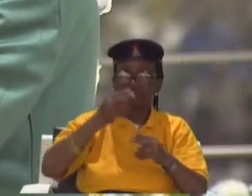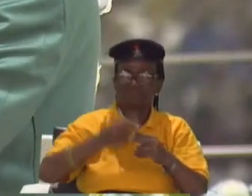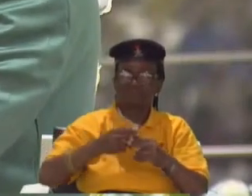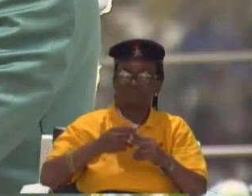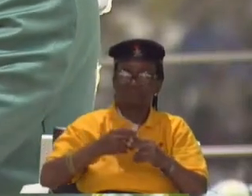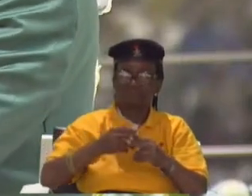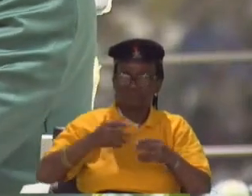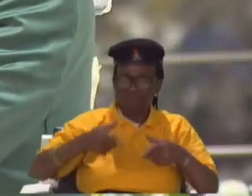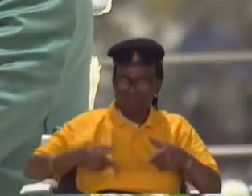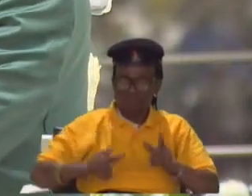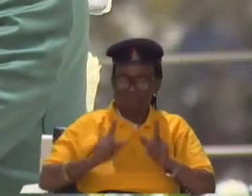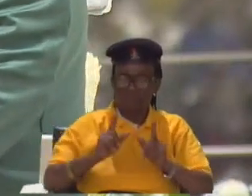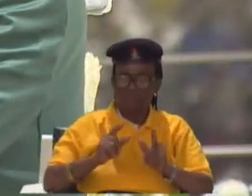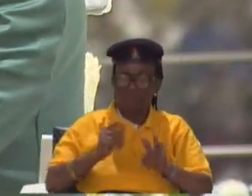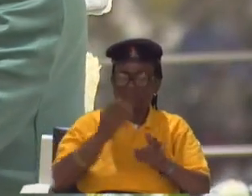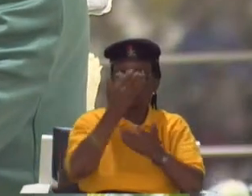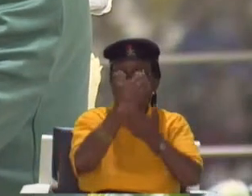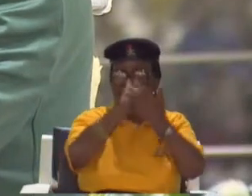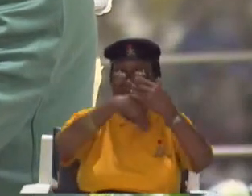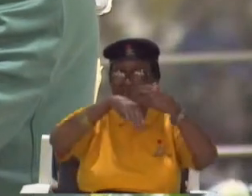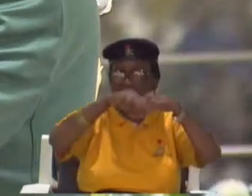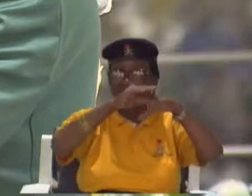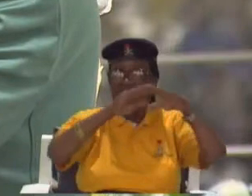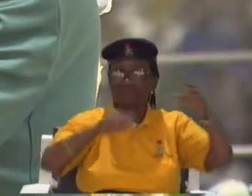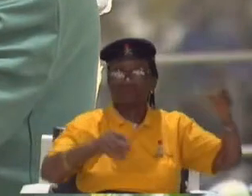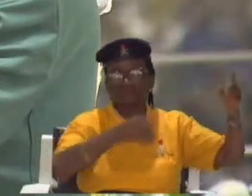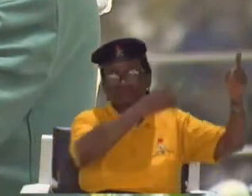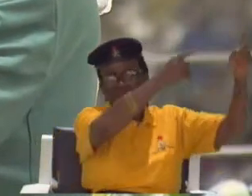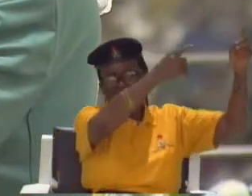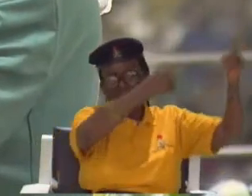Let heaven come down. And we